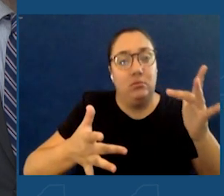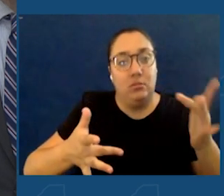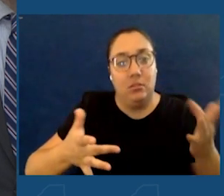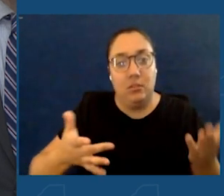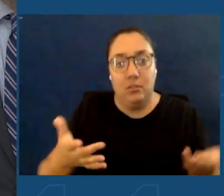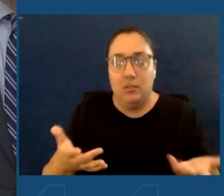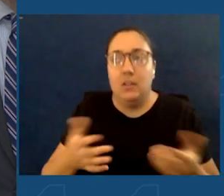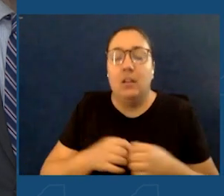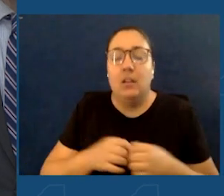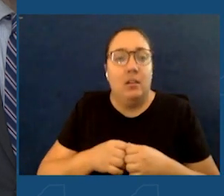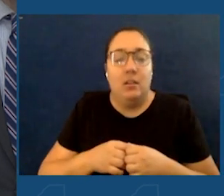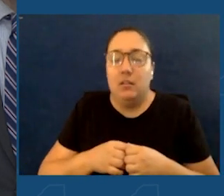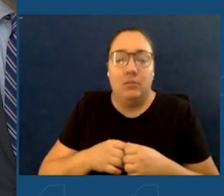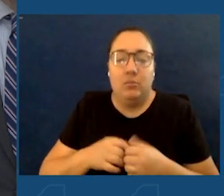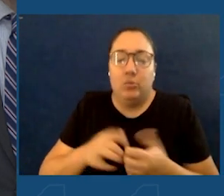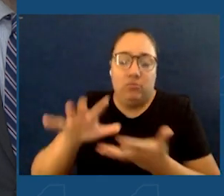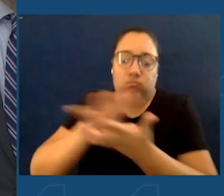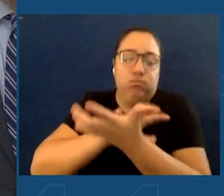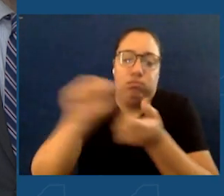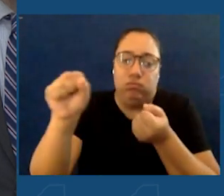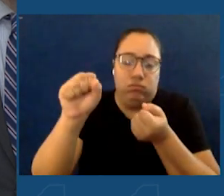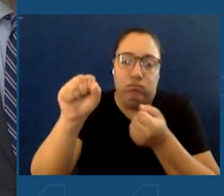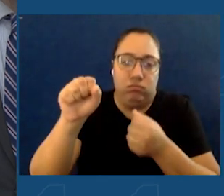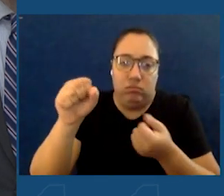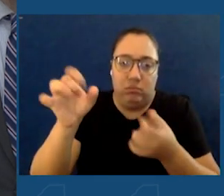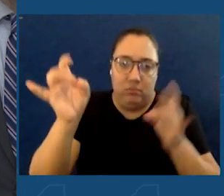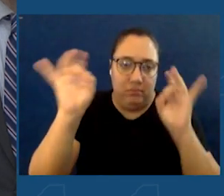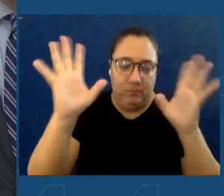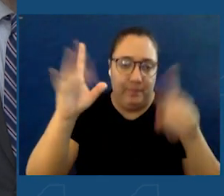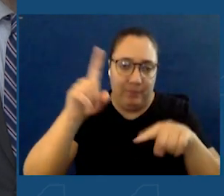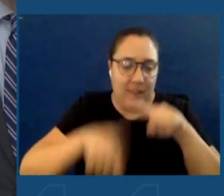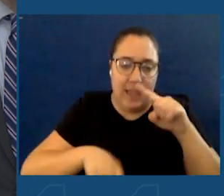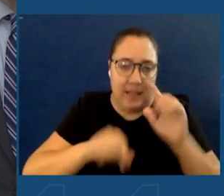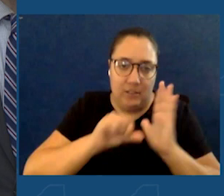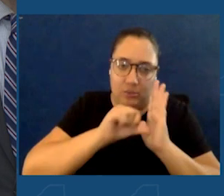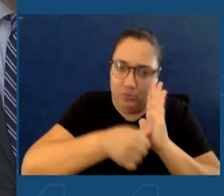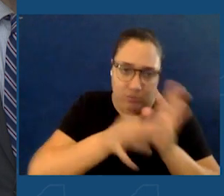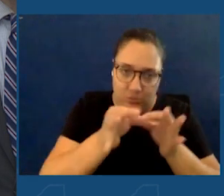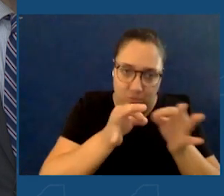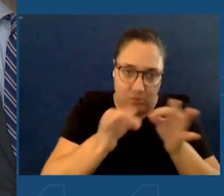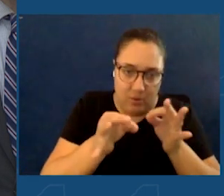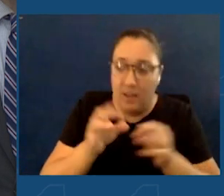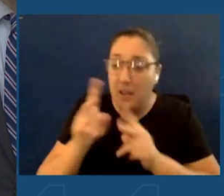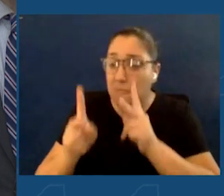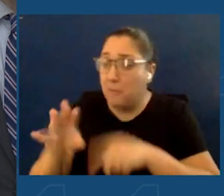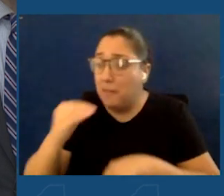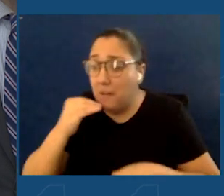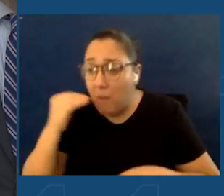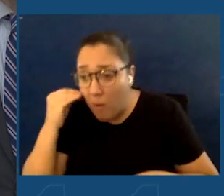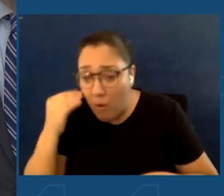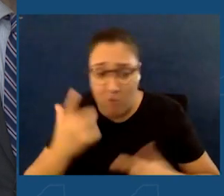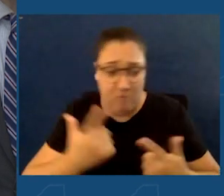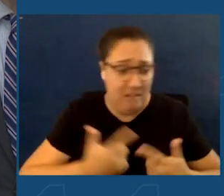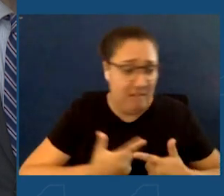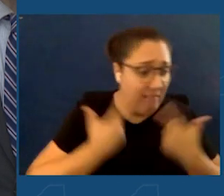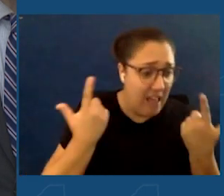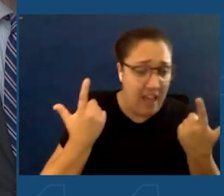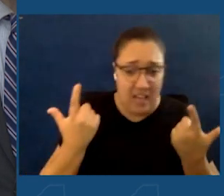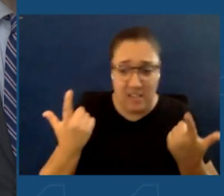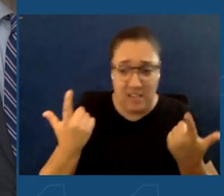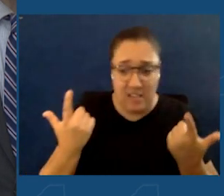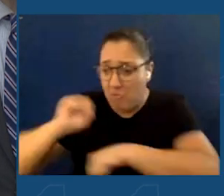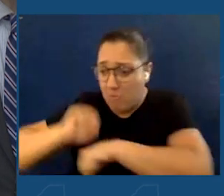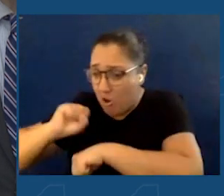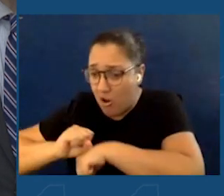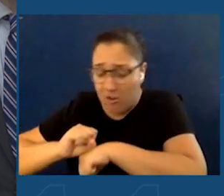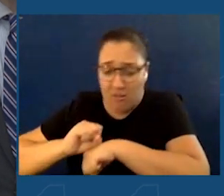never be overstated. Homes, lives, livelihoods, businesses destroyed. And so many were forced to